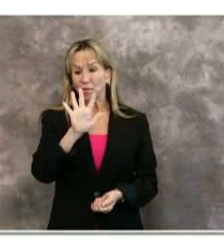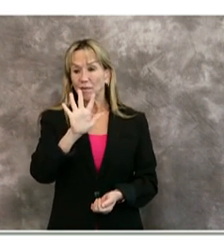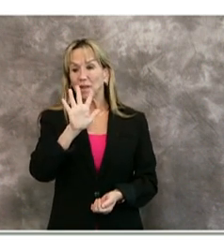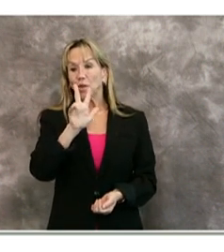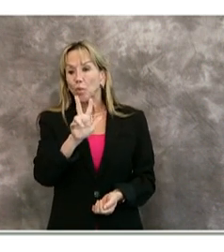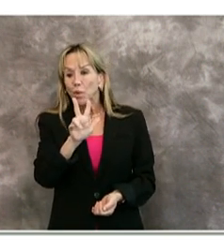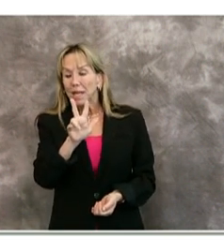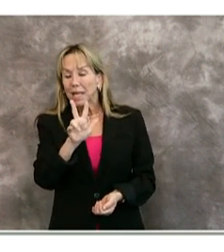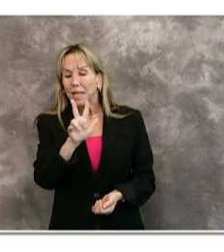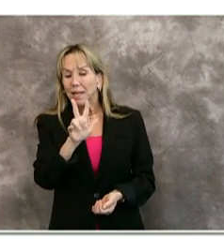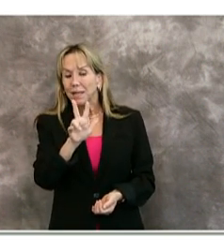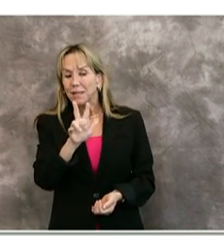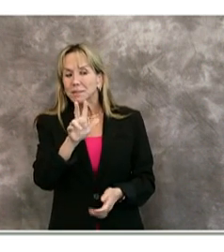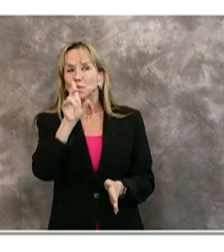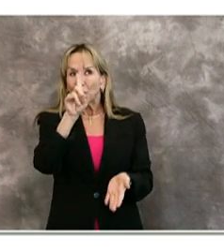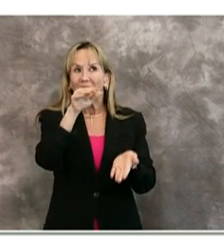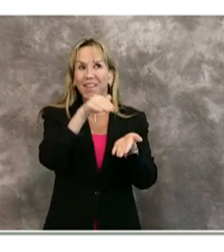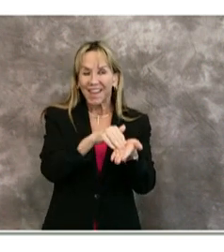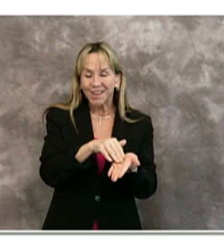1,653%, or, I'm sorry,